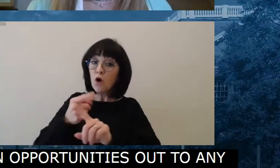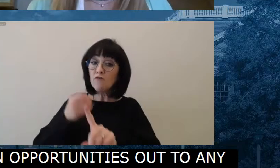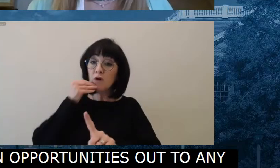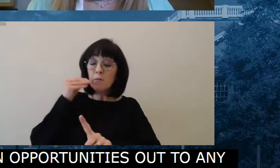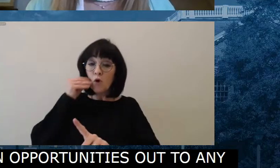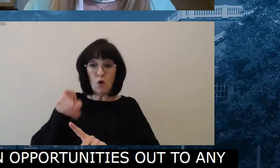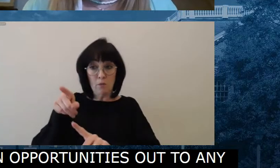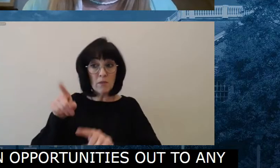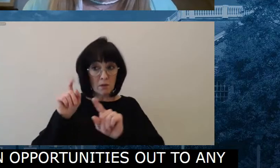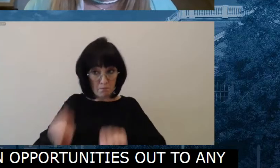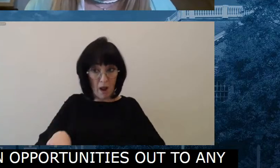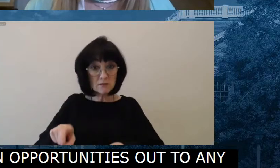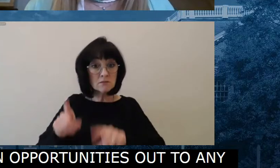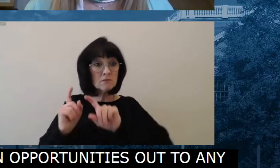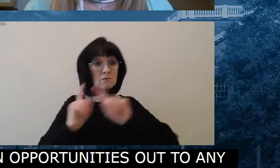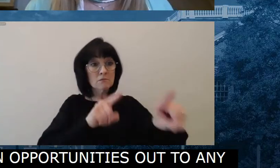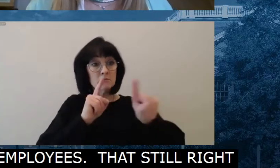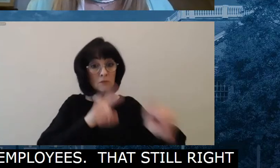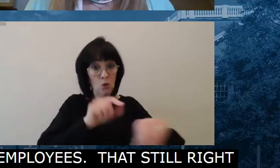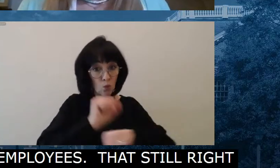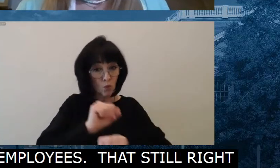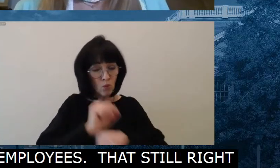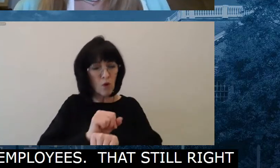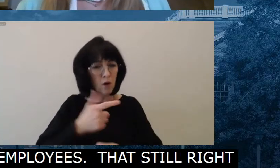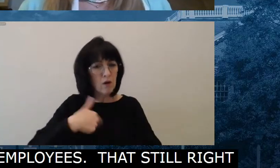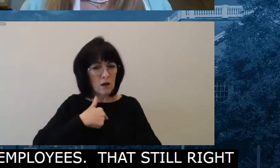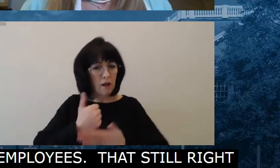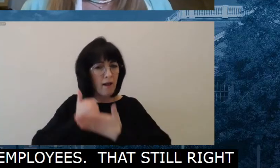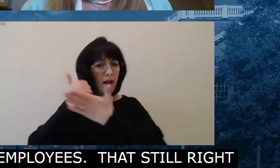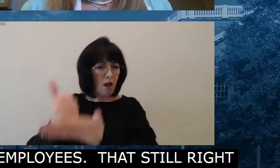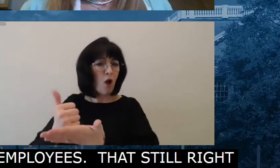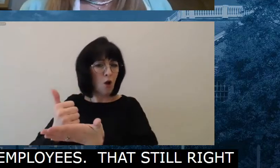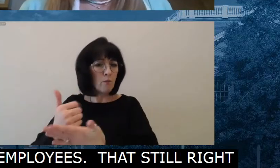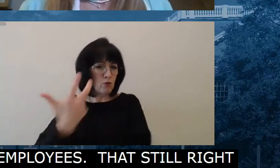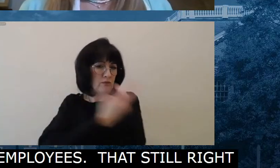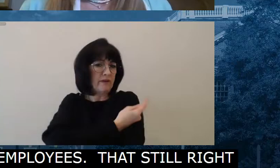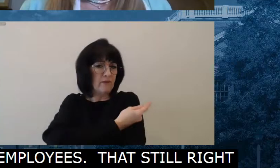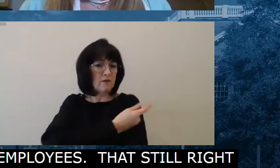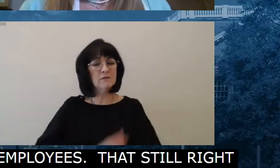and most organized approach that we have.